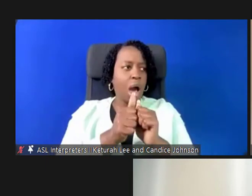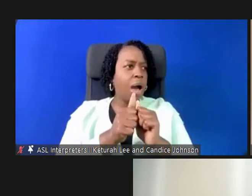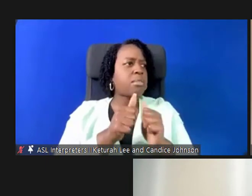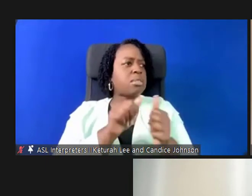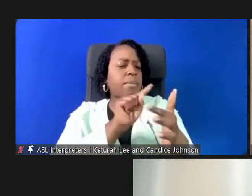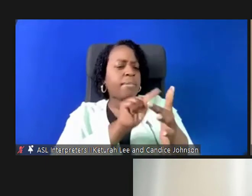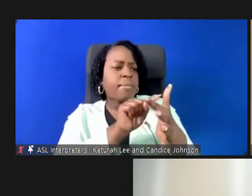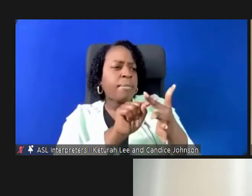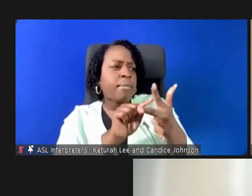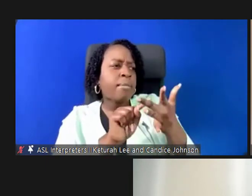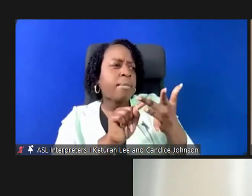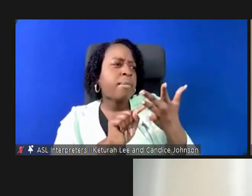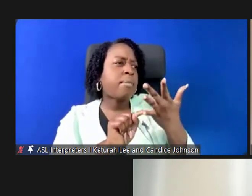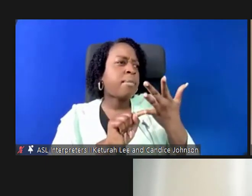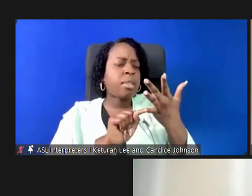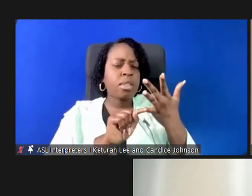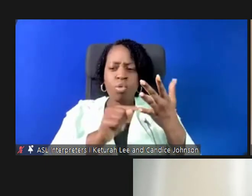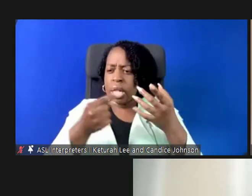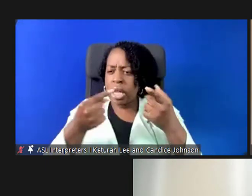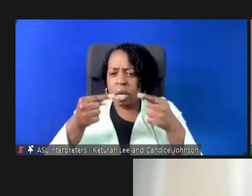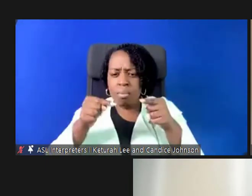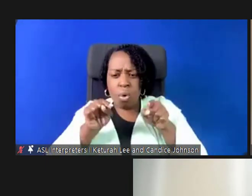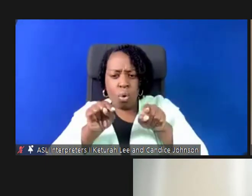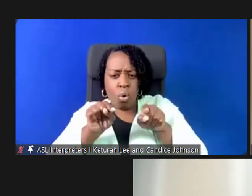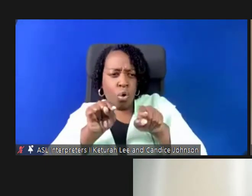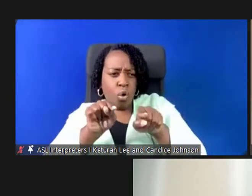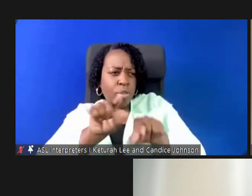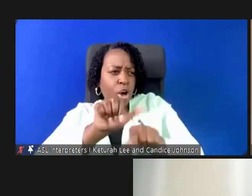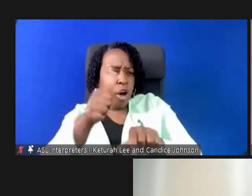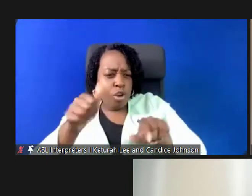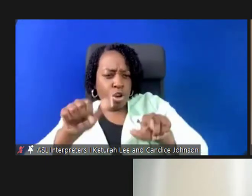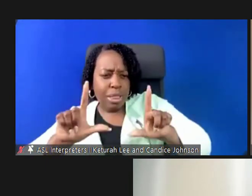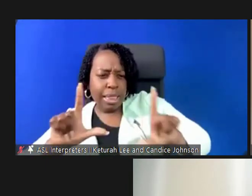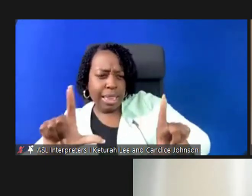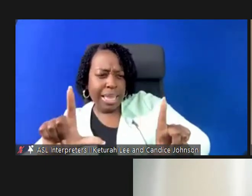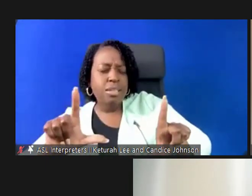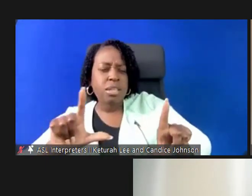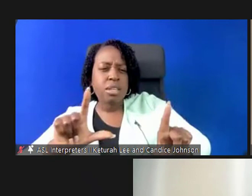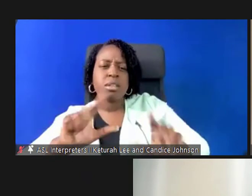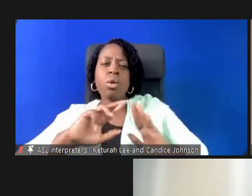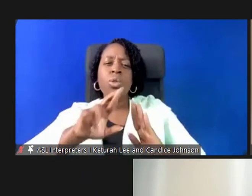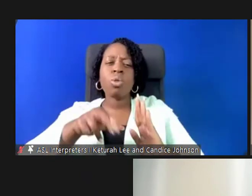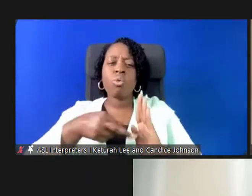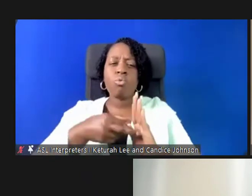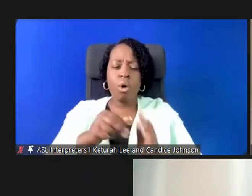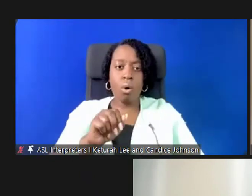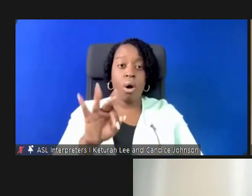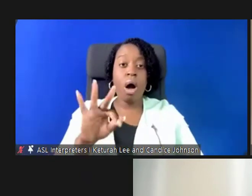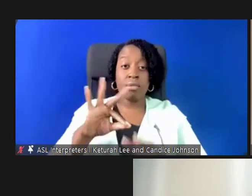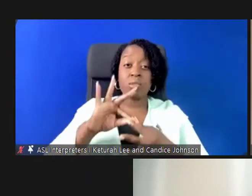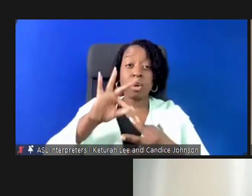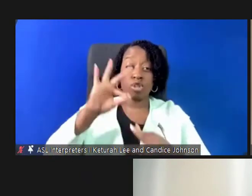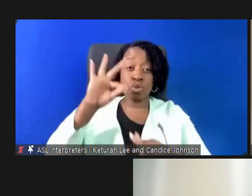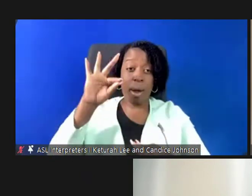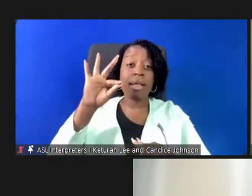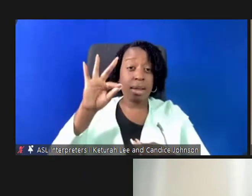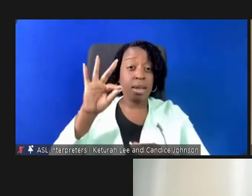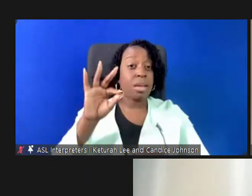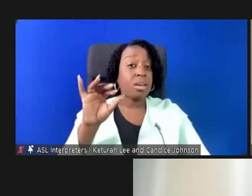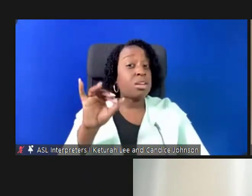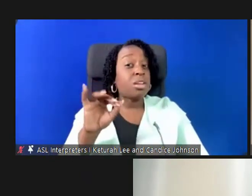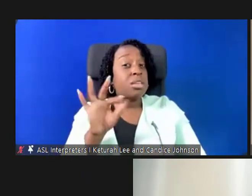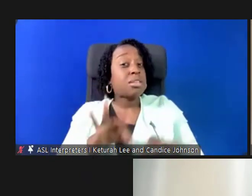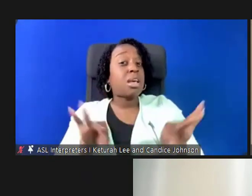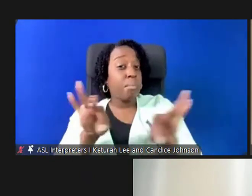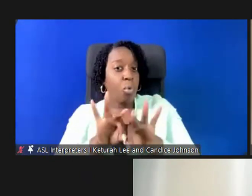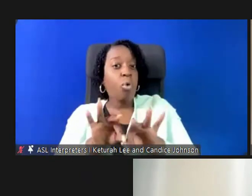with other constructs, I think looking at the role of spirituality is deeply important as a resource,